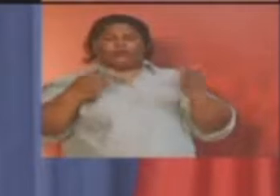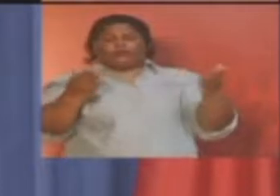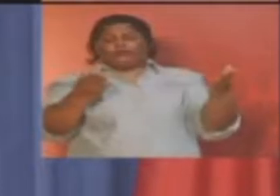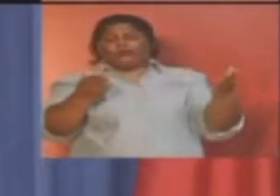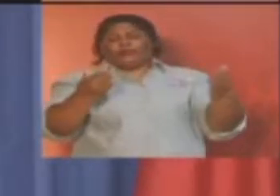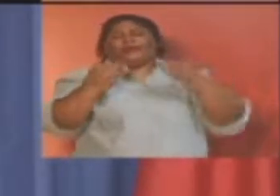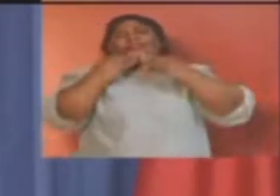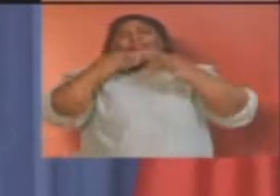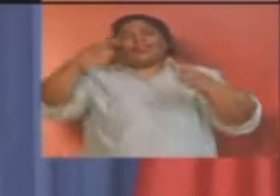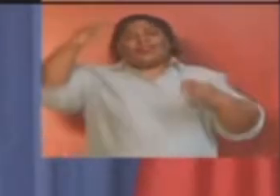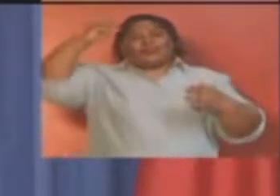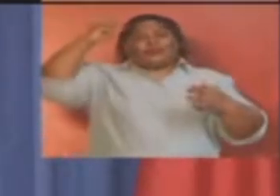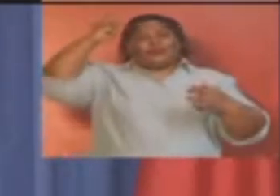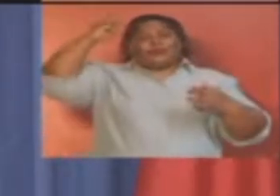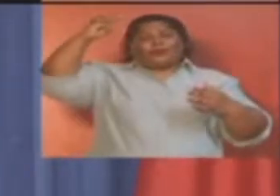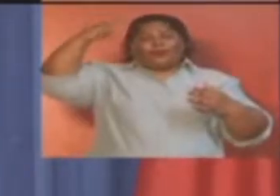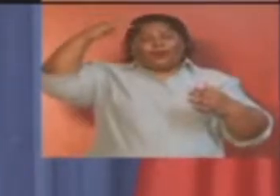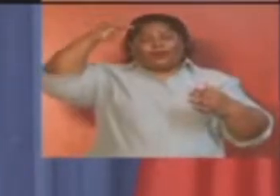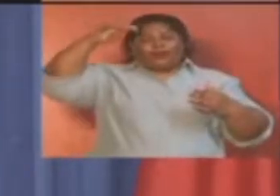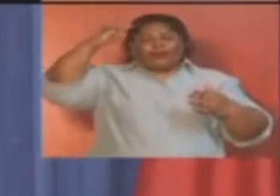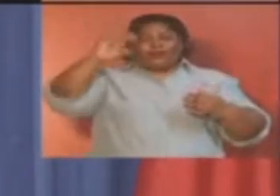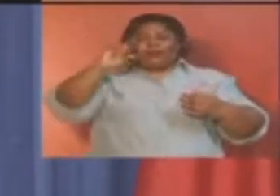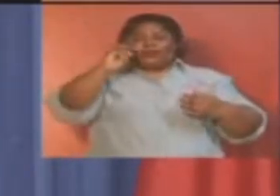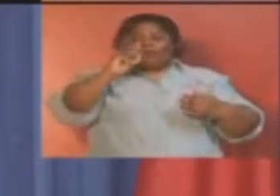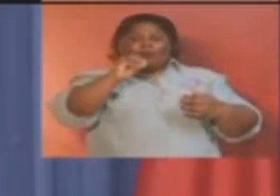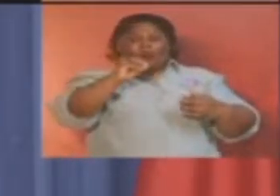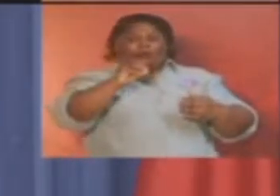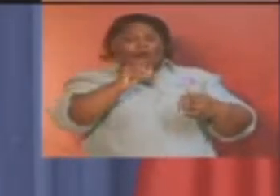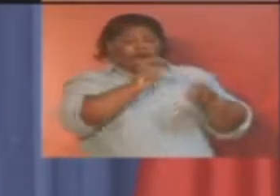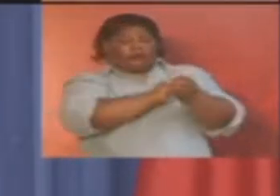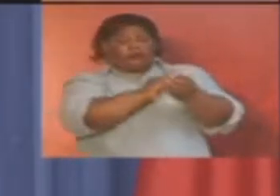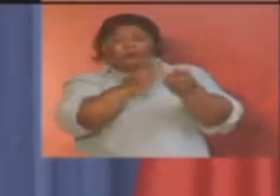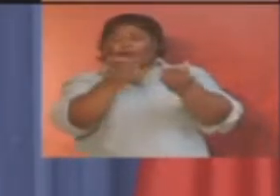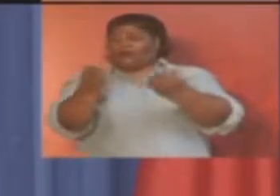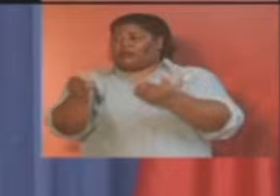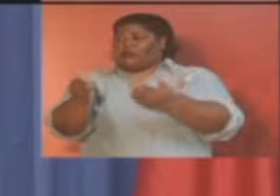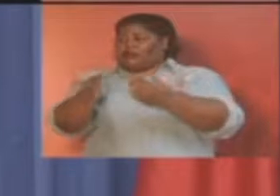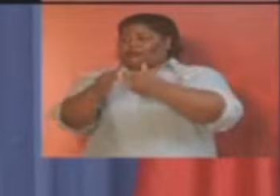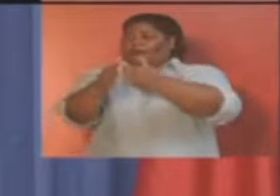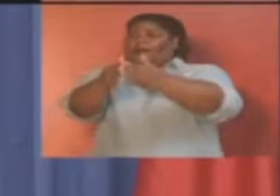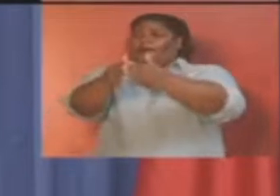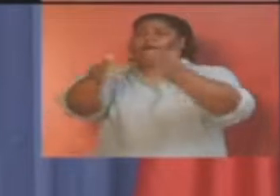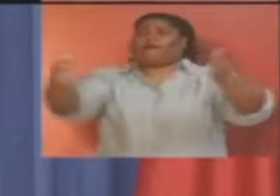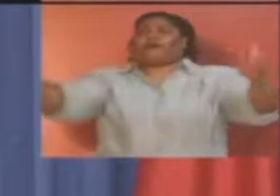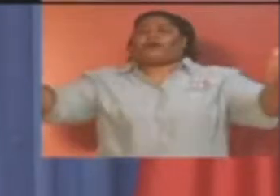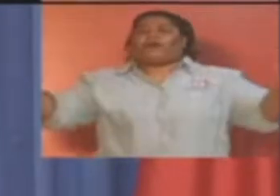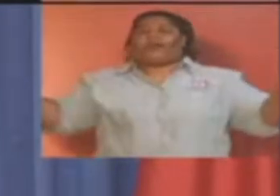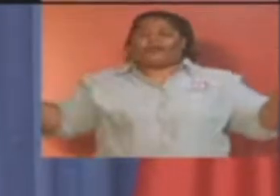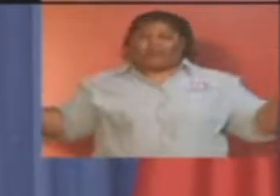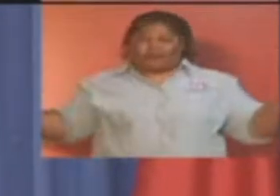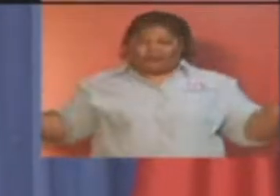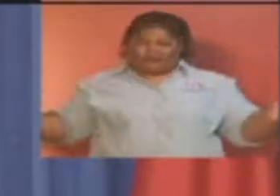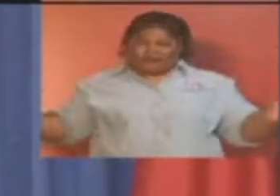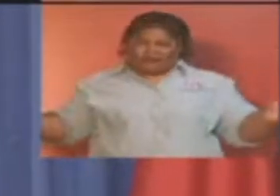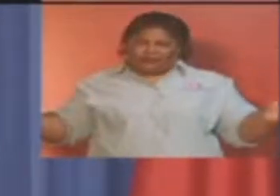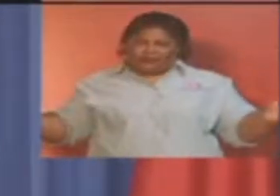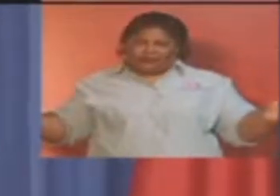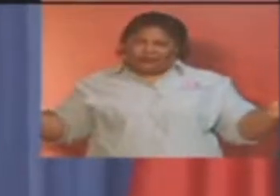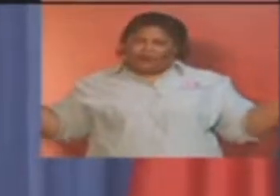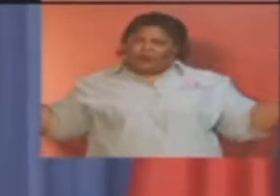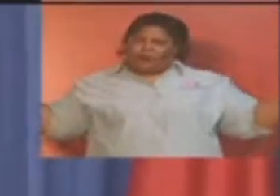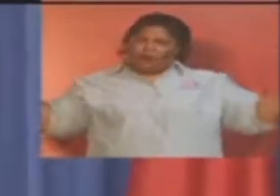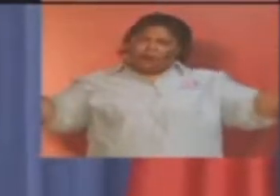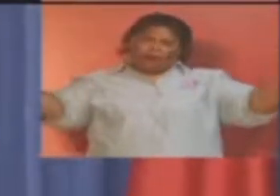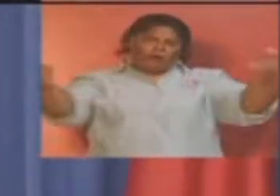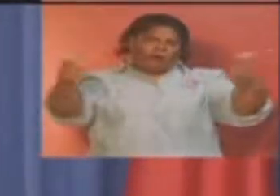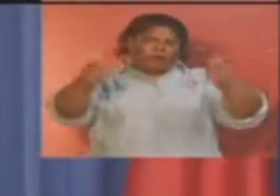colleagues, CMO, members of the medical team we've been working with closely for the past year, members of the media, wider